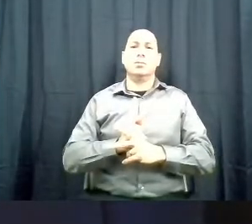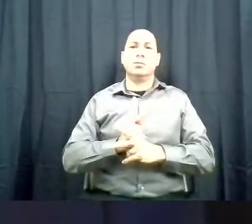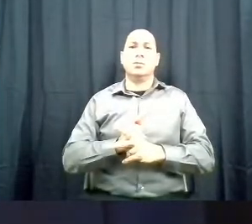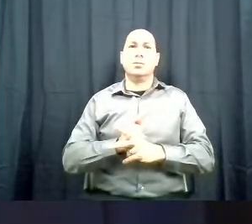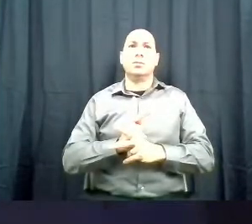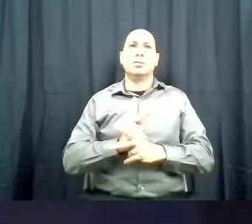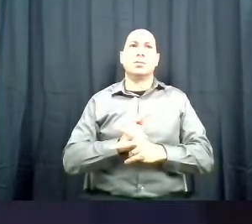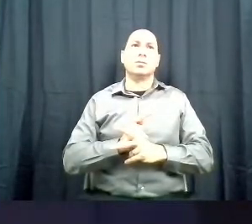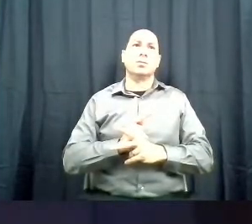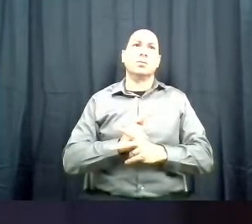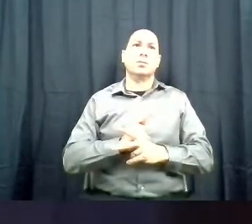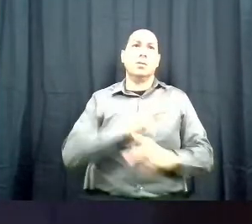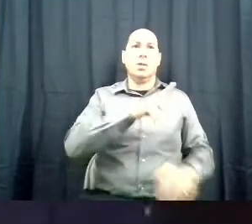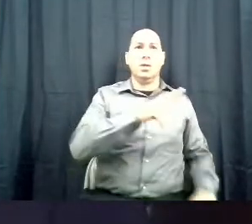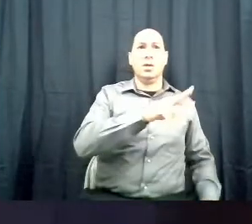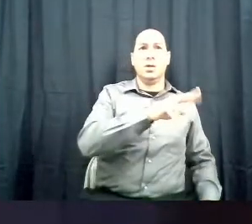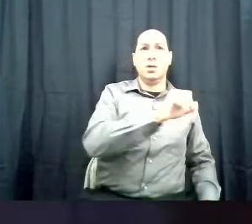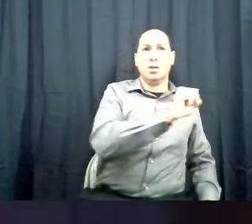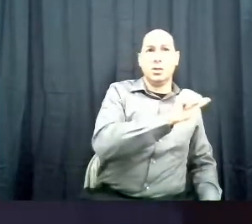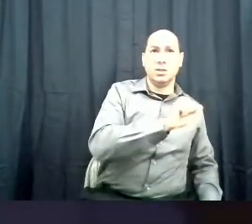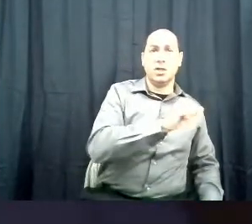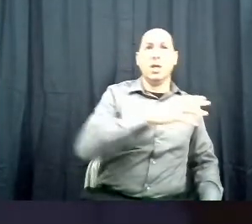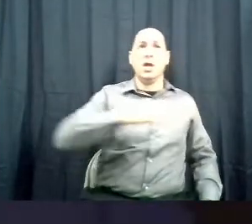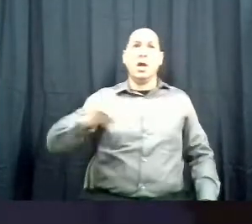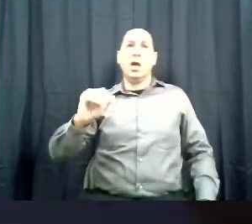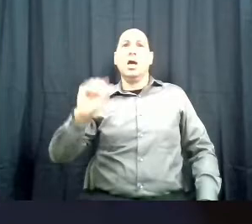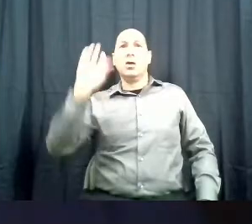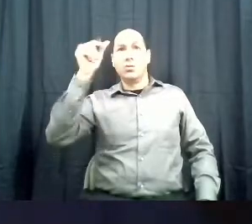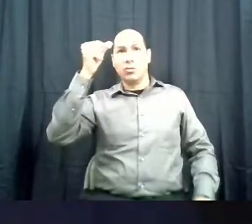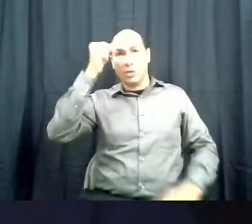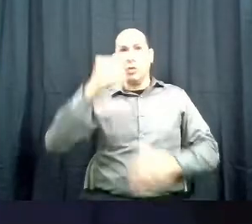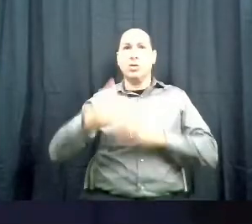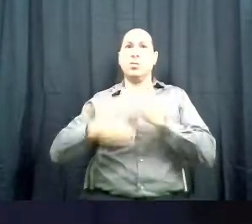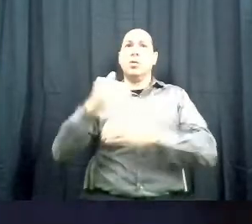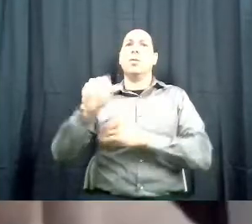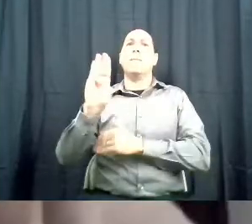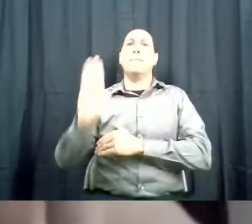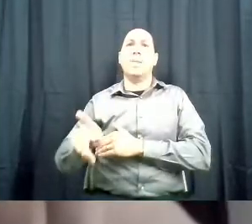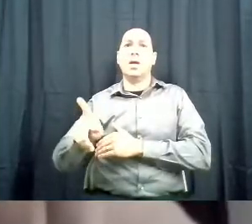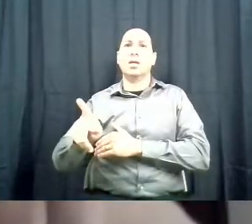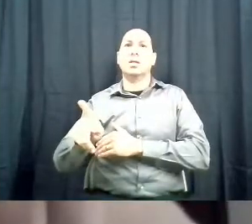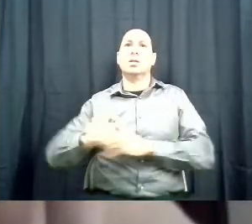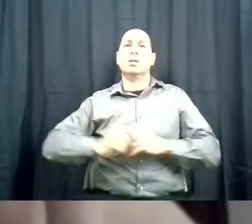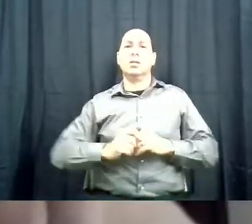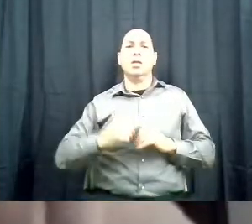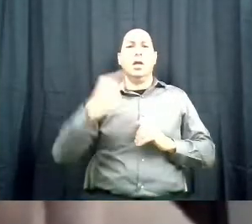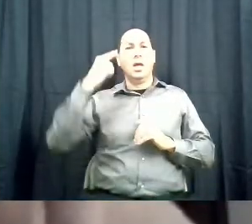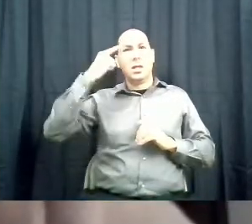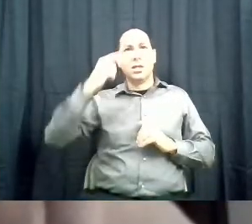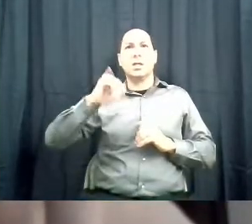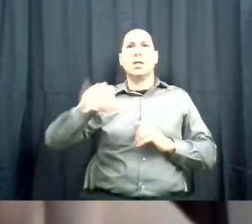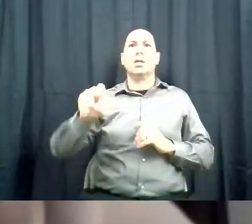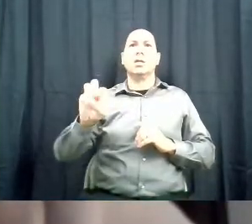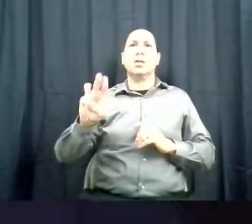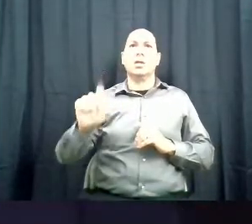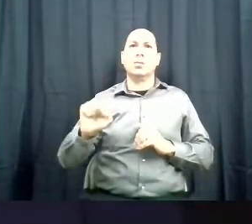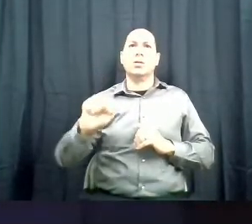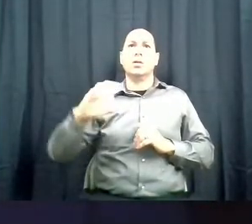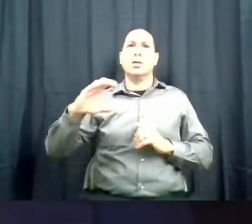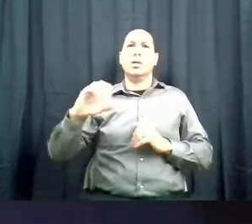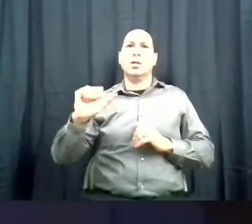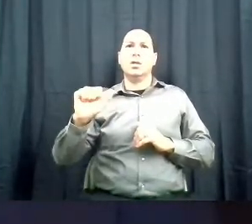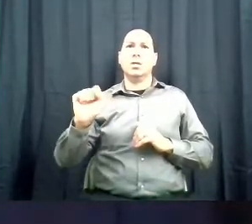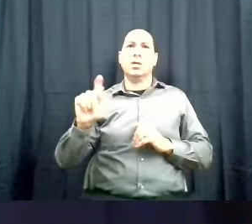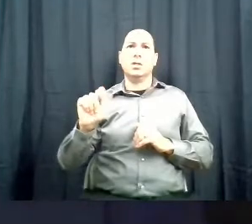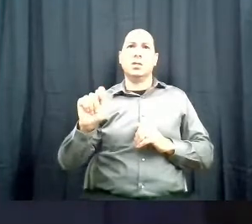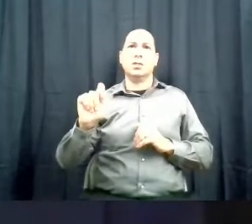PRASA and the Government Development Bank. And I believe that James Castiglione from Citi will